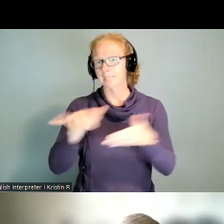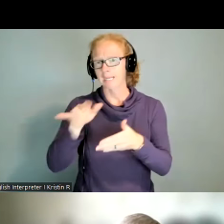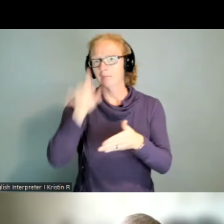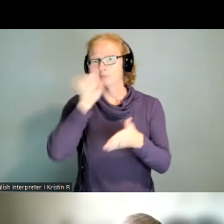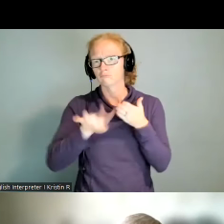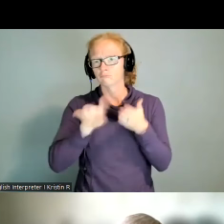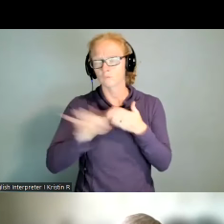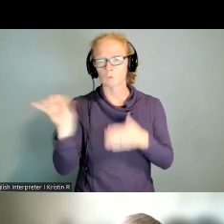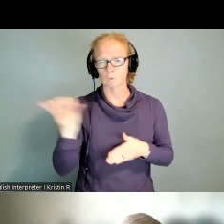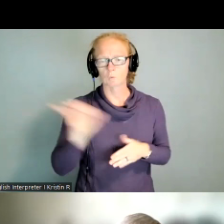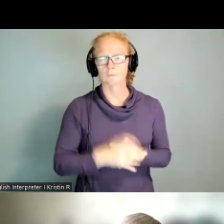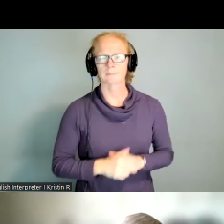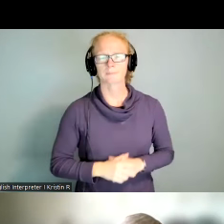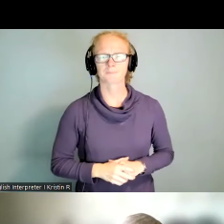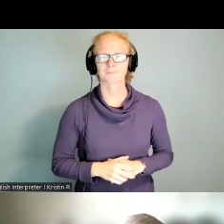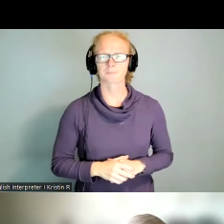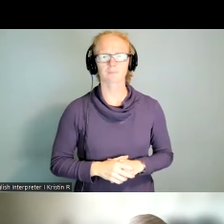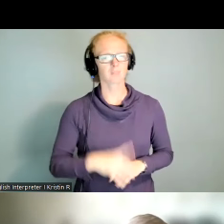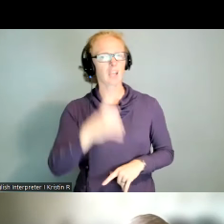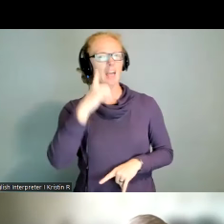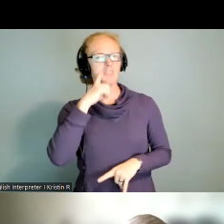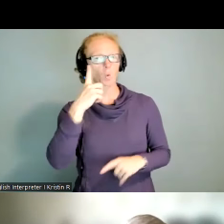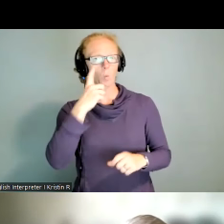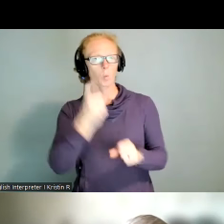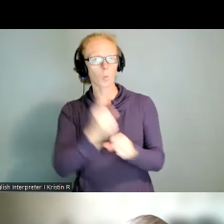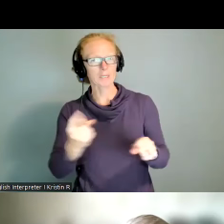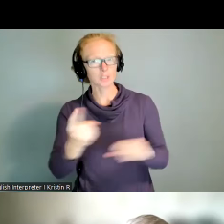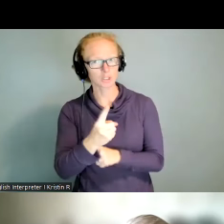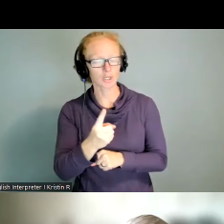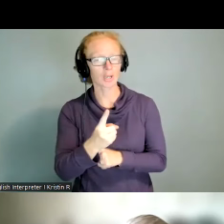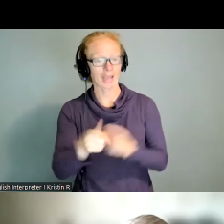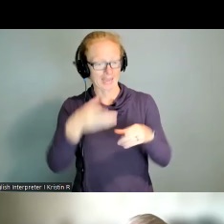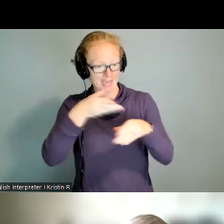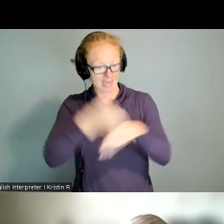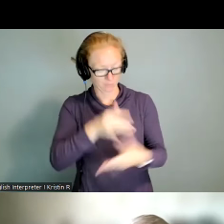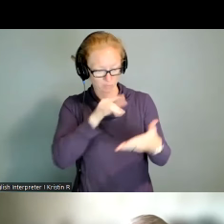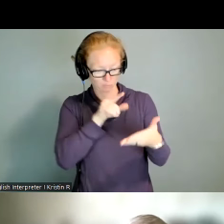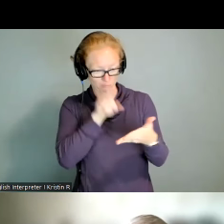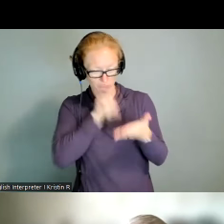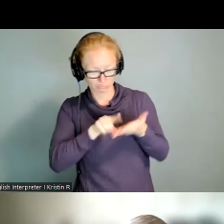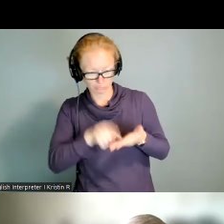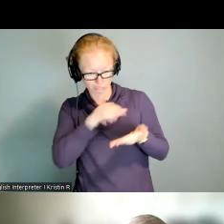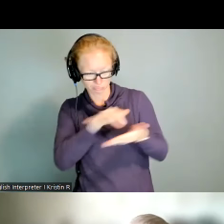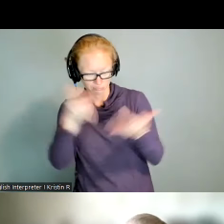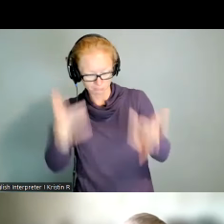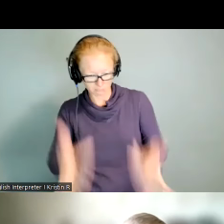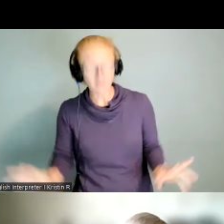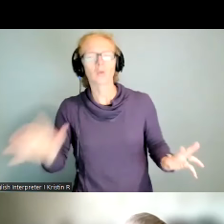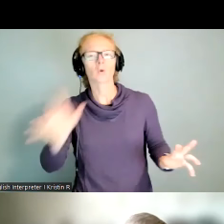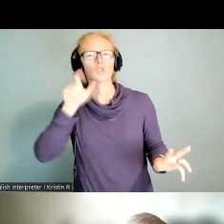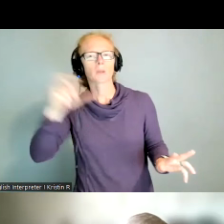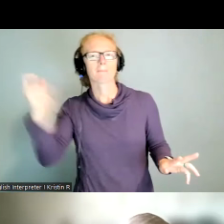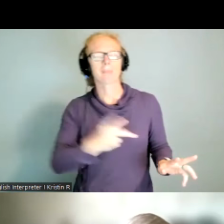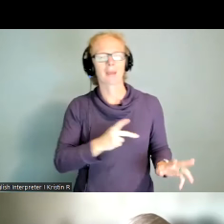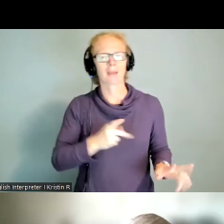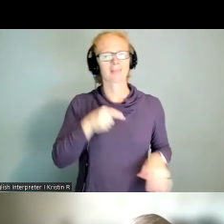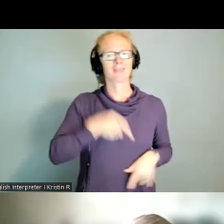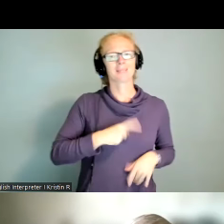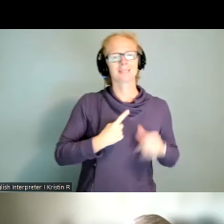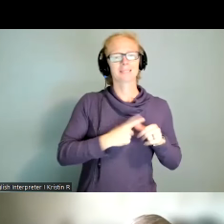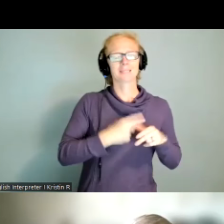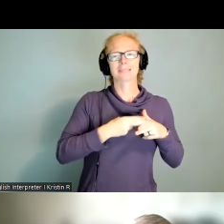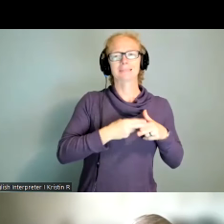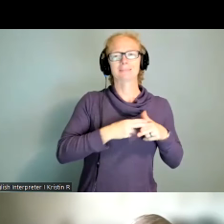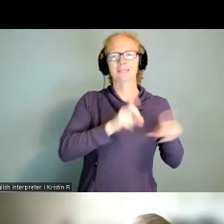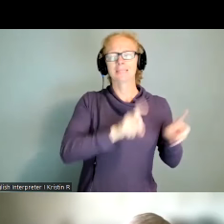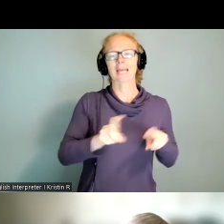we should come back in a year when the study is done, because we're sort of being a beta test for that tool